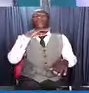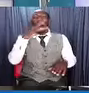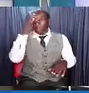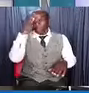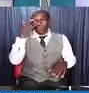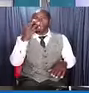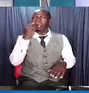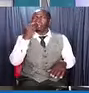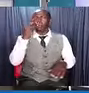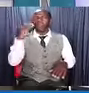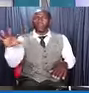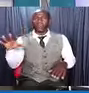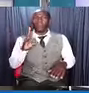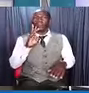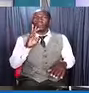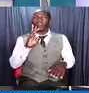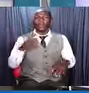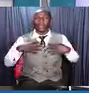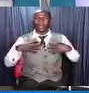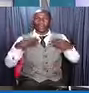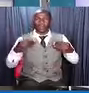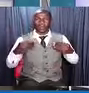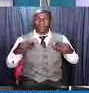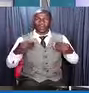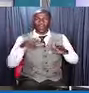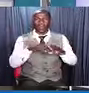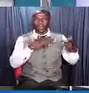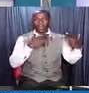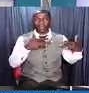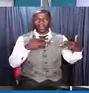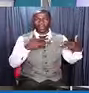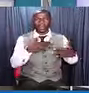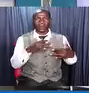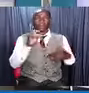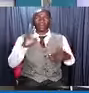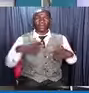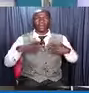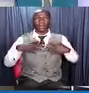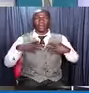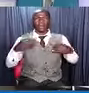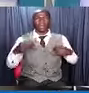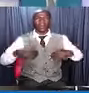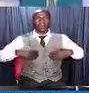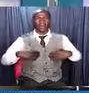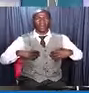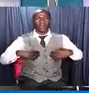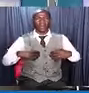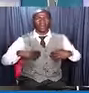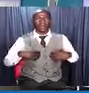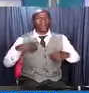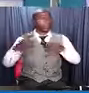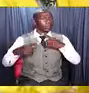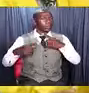die with diseases yatapona. Of past. They will get yatapona. Healed. They will get healed. Ule moyoni nasema in my heart. Yatapona. I said they'll be healed. Nikajifurahisha. And I